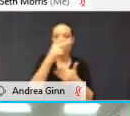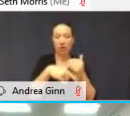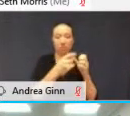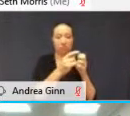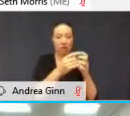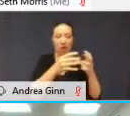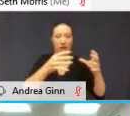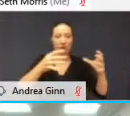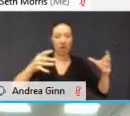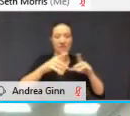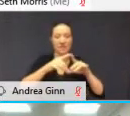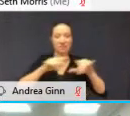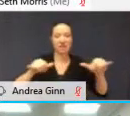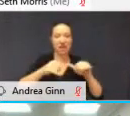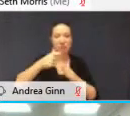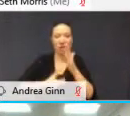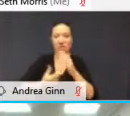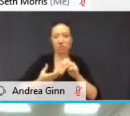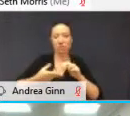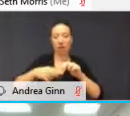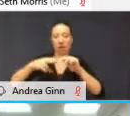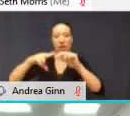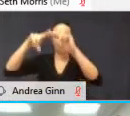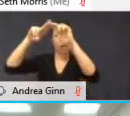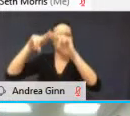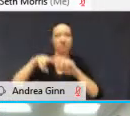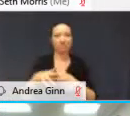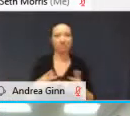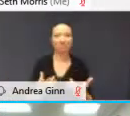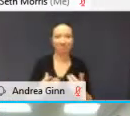is coming at us very quickly as well.